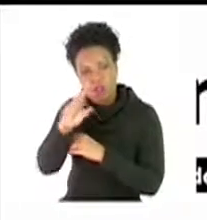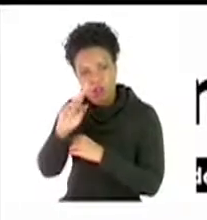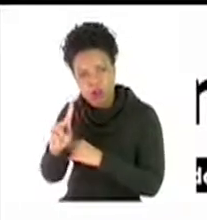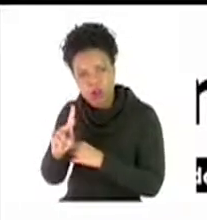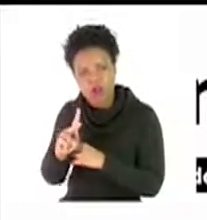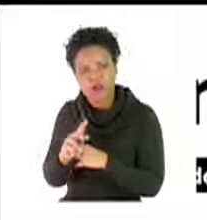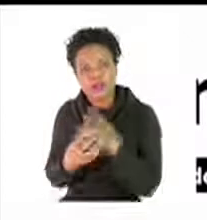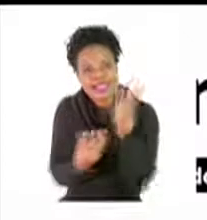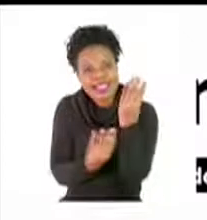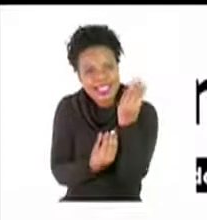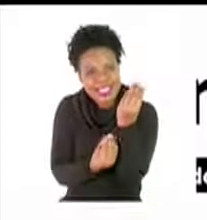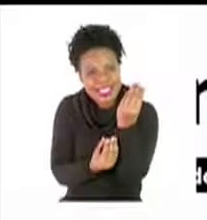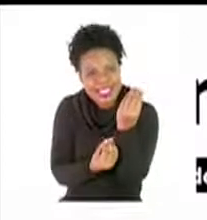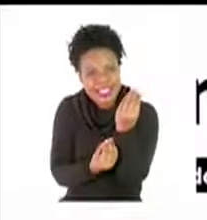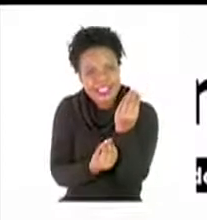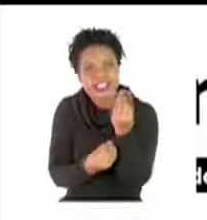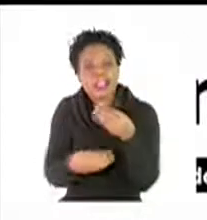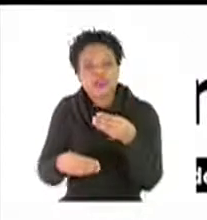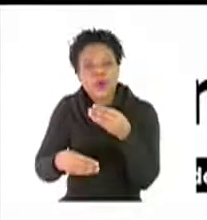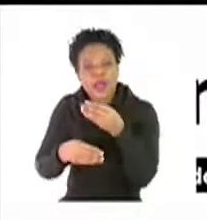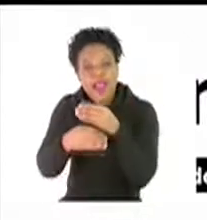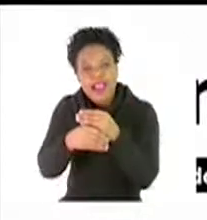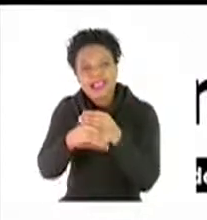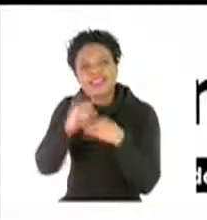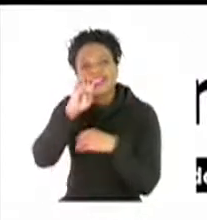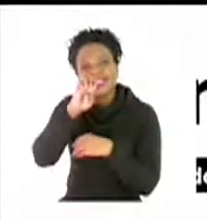tree, we call it a sapling.